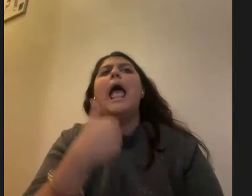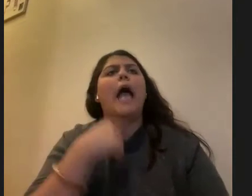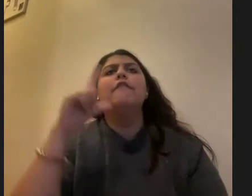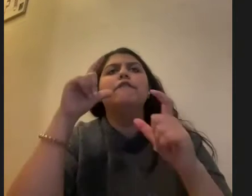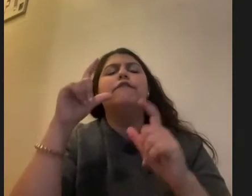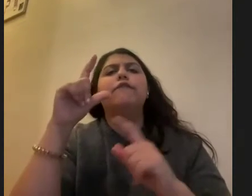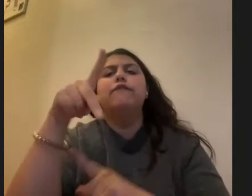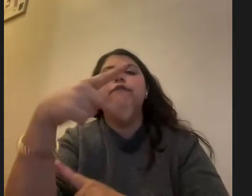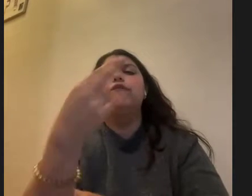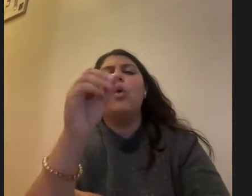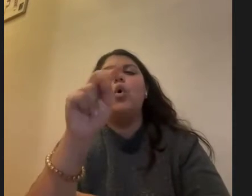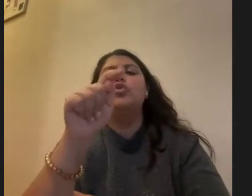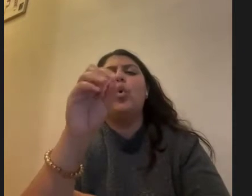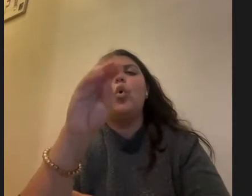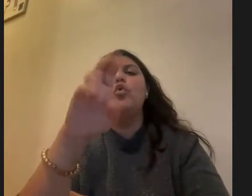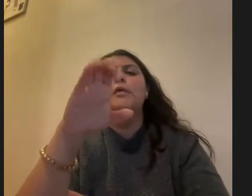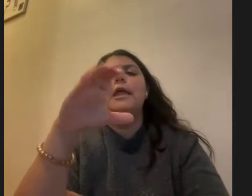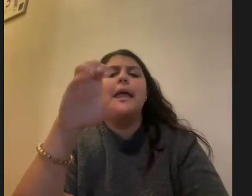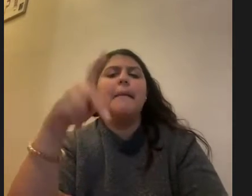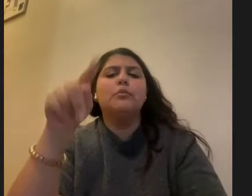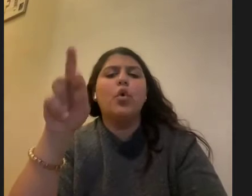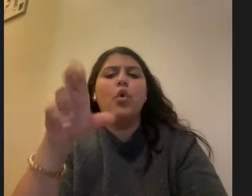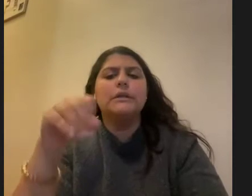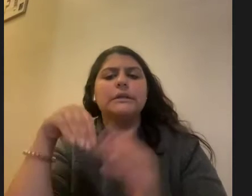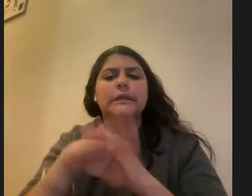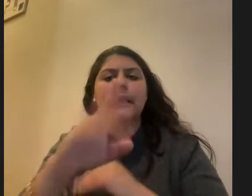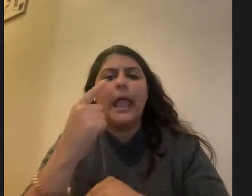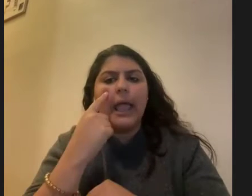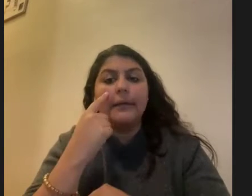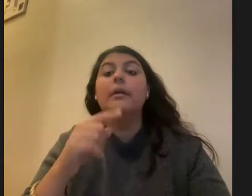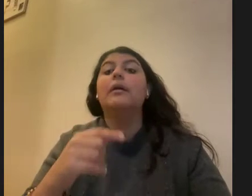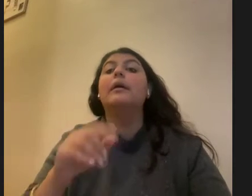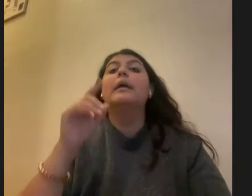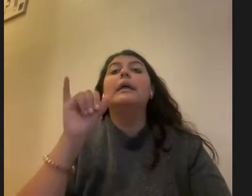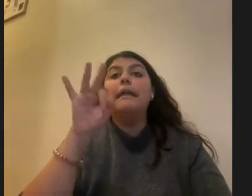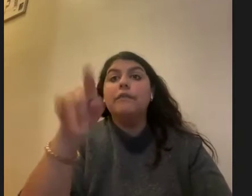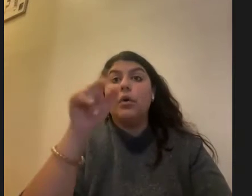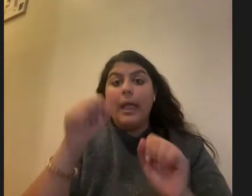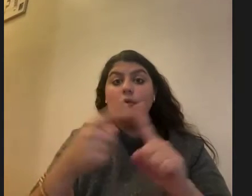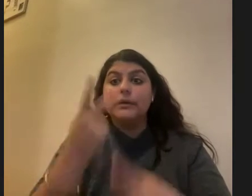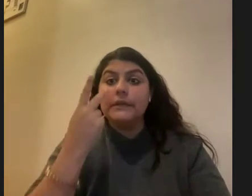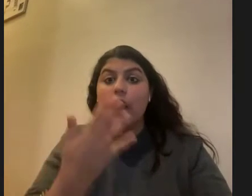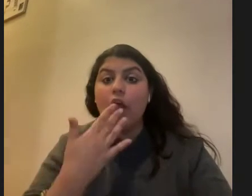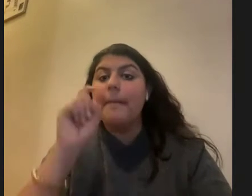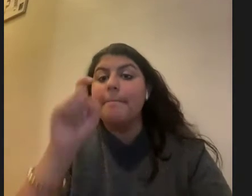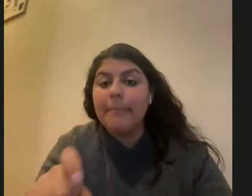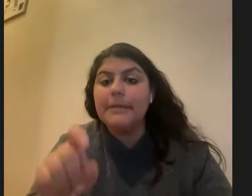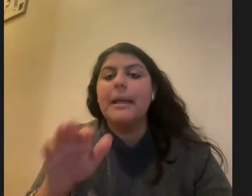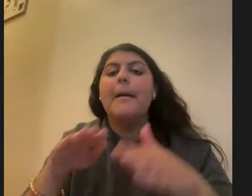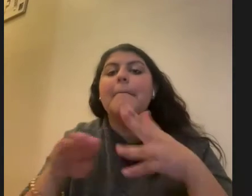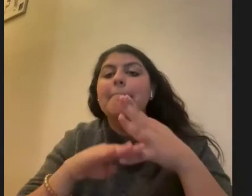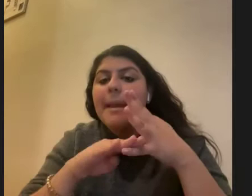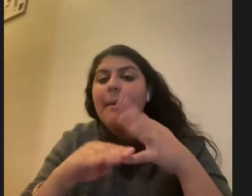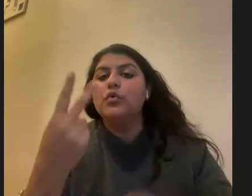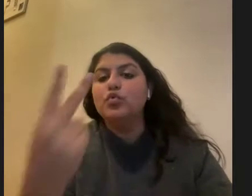eyes. So they in order to see color, you need at a minimum of 2 photoreceptors in your eyes. So